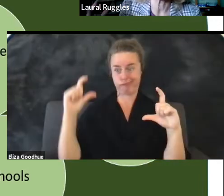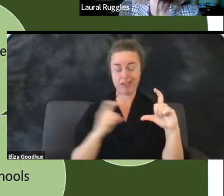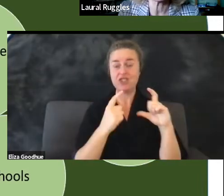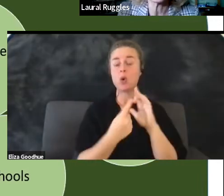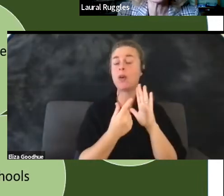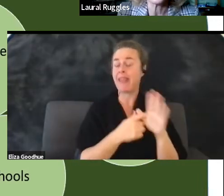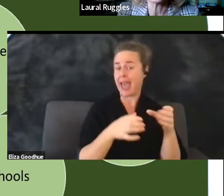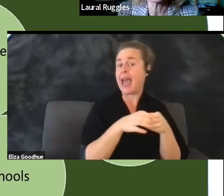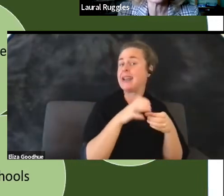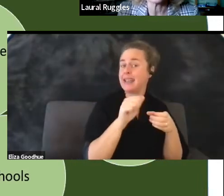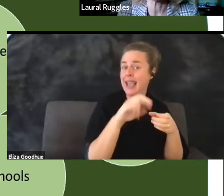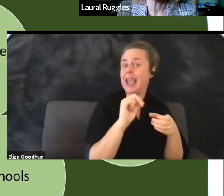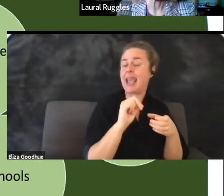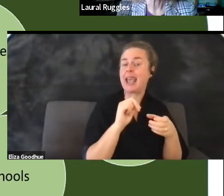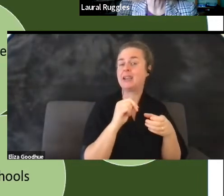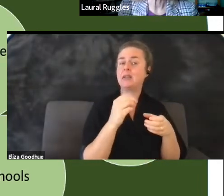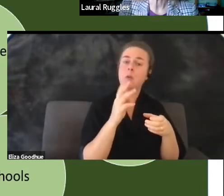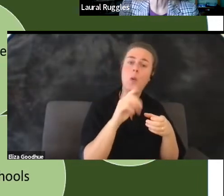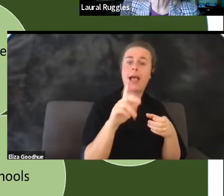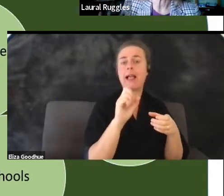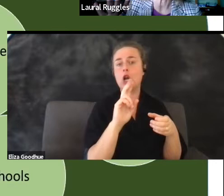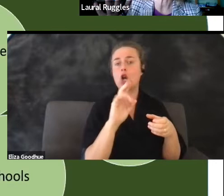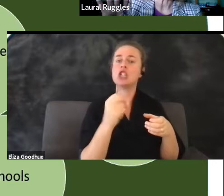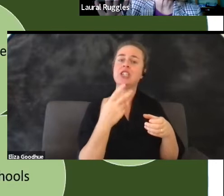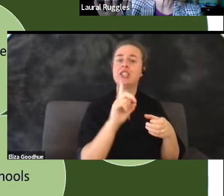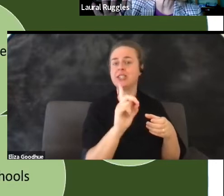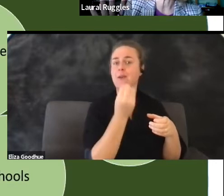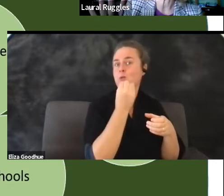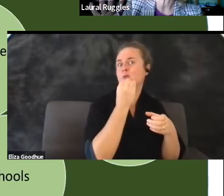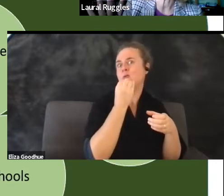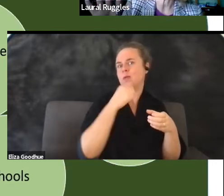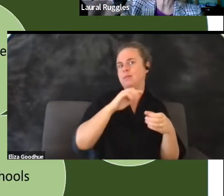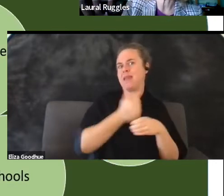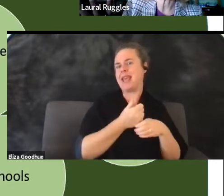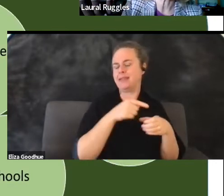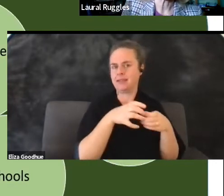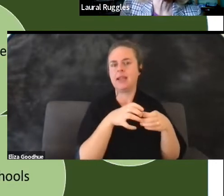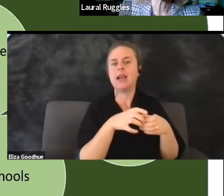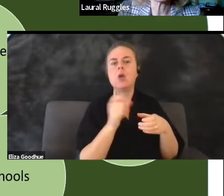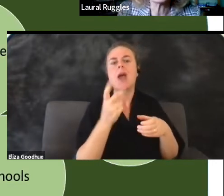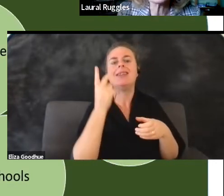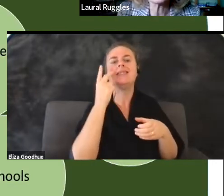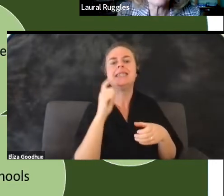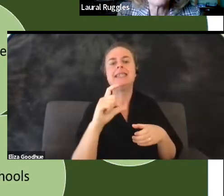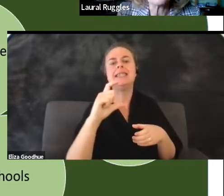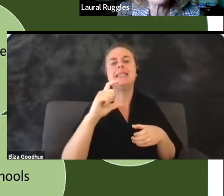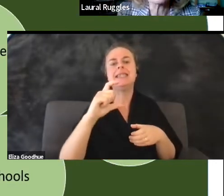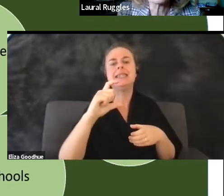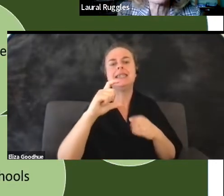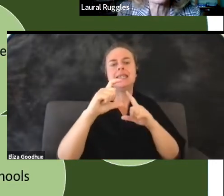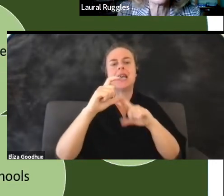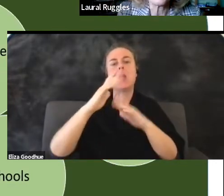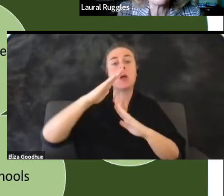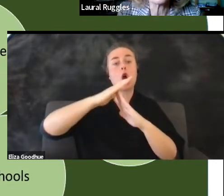the new members coming into the Well-Nourished Can, as you can see sort of in the top and in the center, those